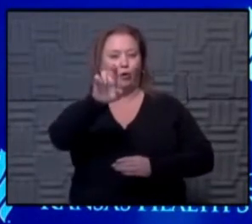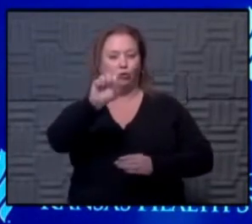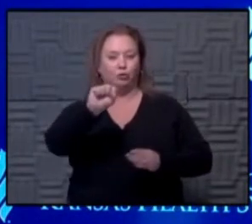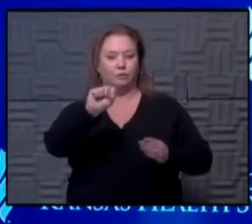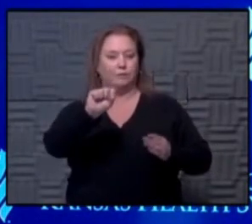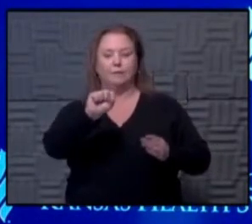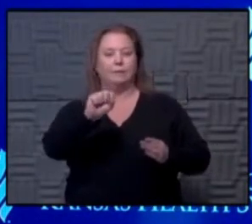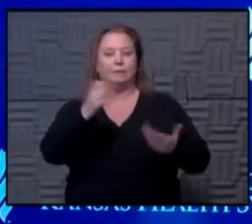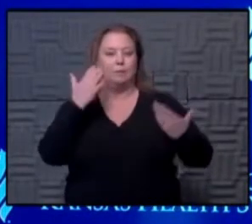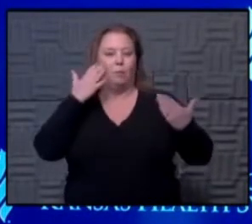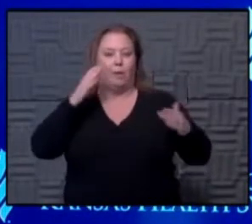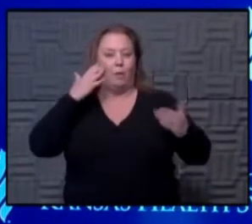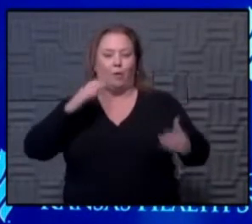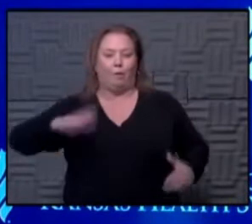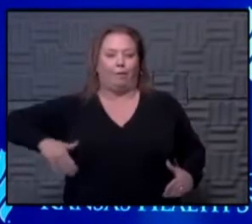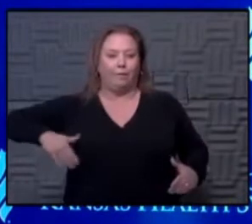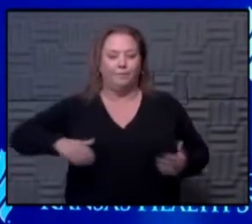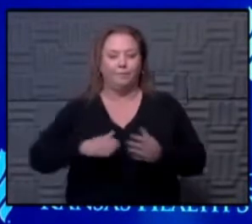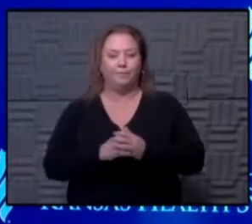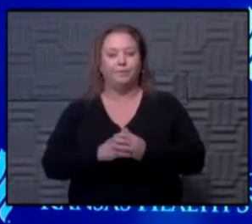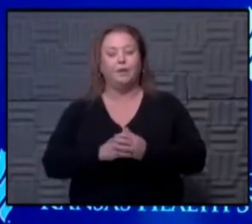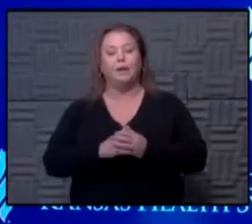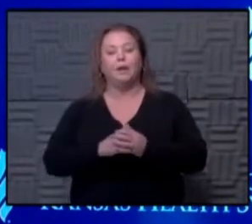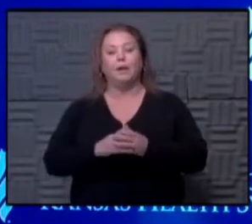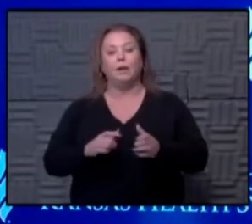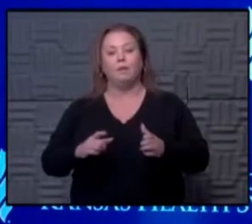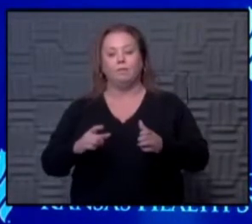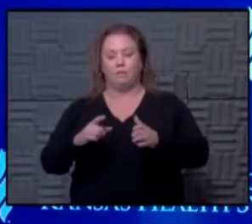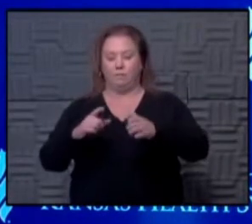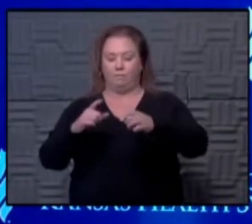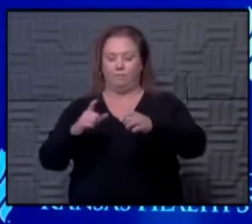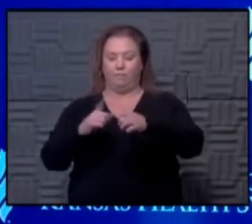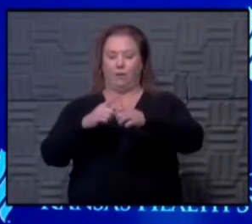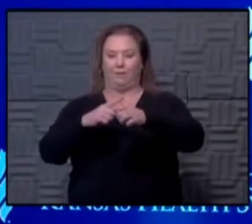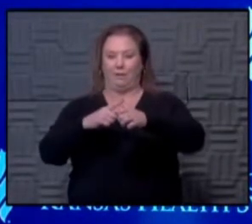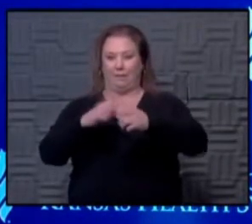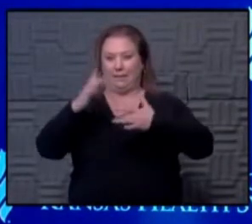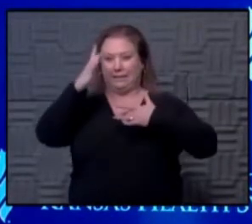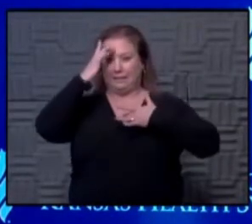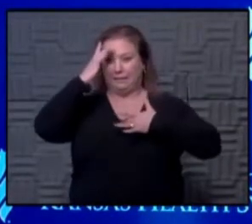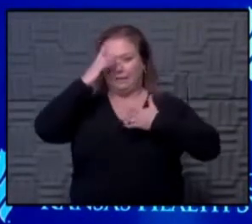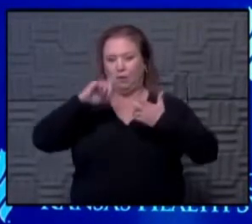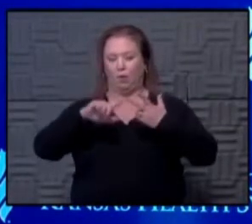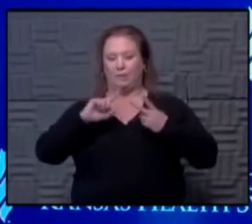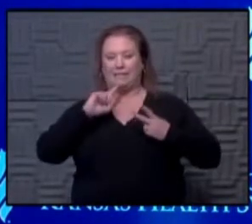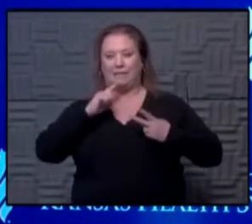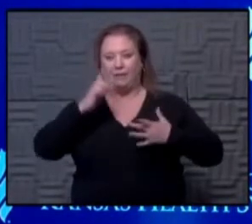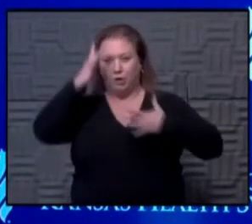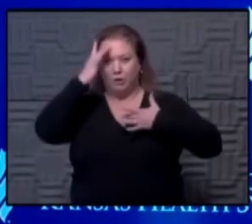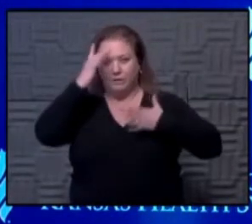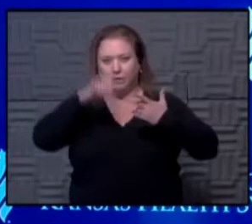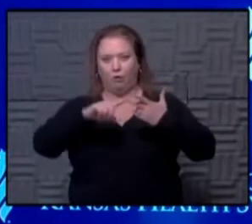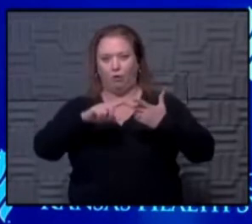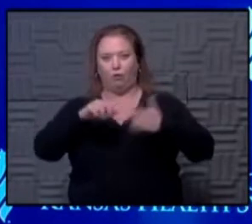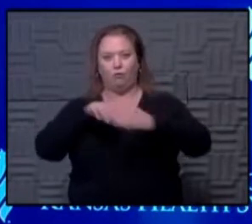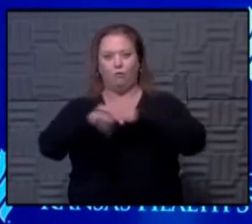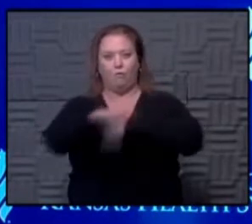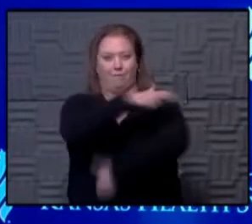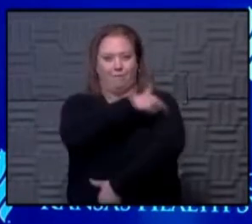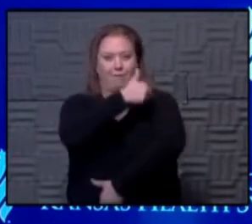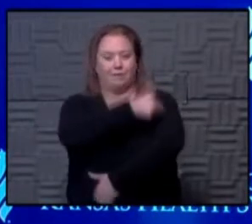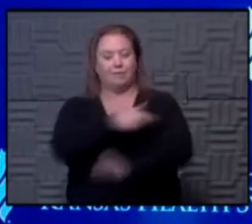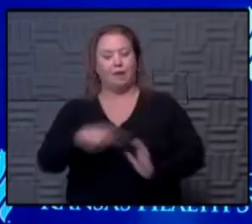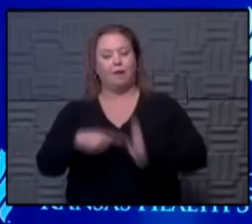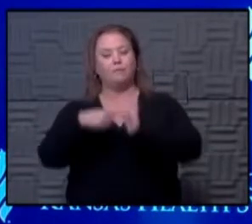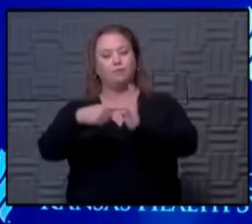the answer to that question yet. What we know is that the primary endpoints of symptomatic or severe disease or hospitalization have